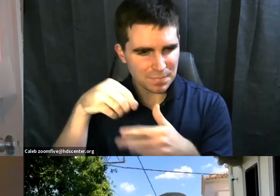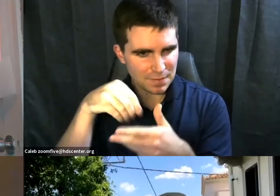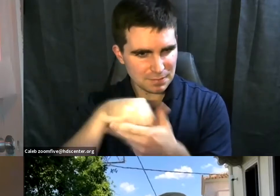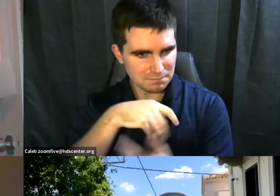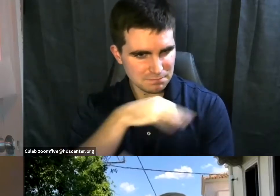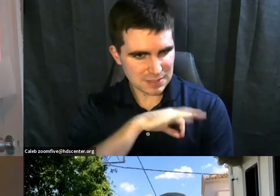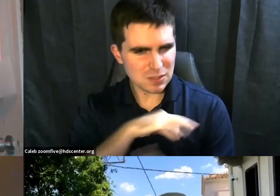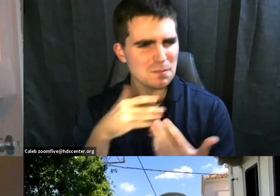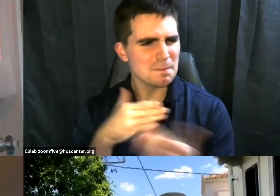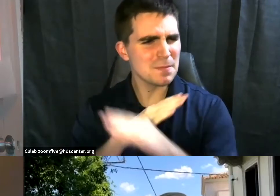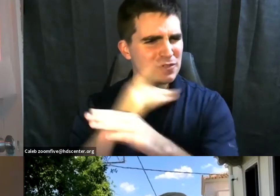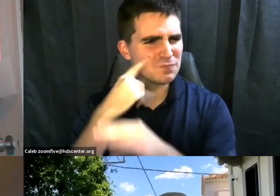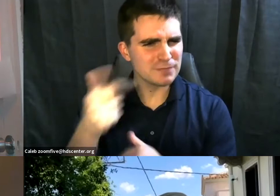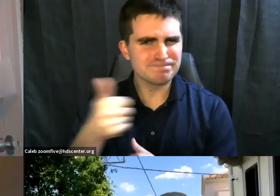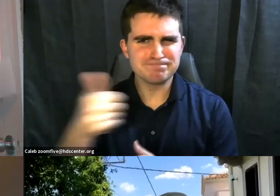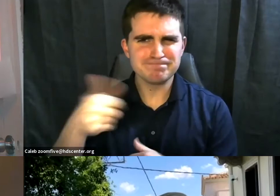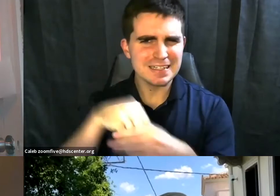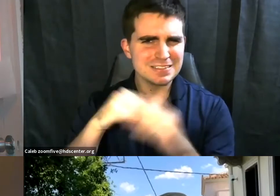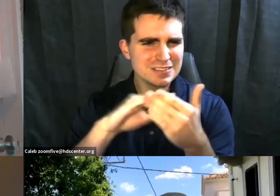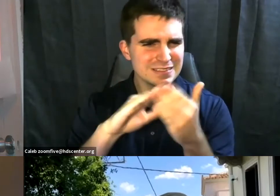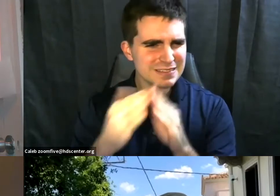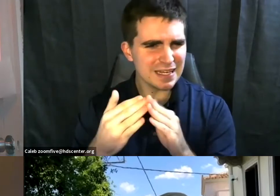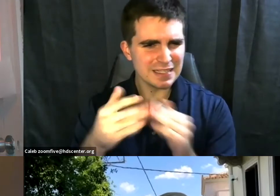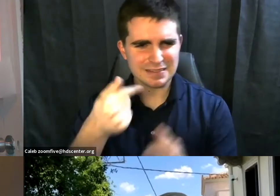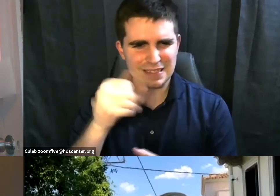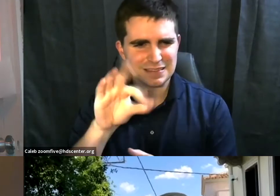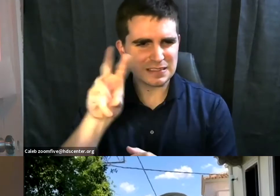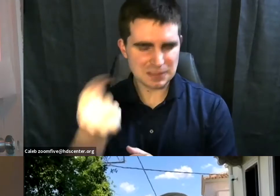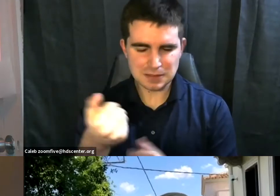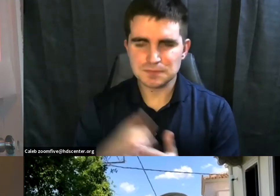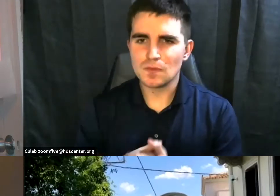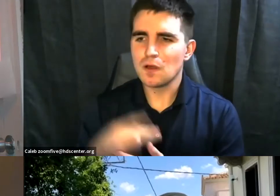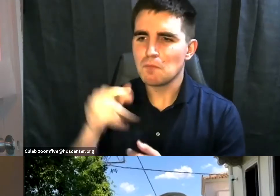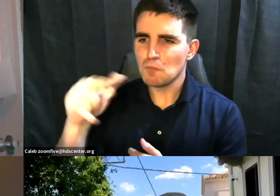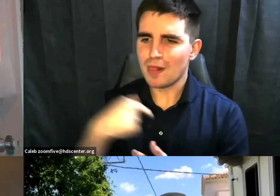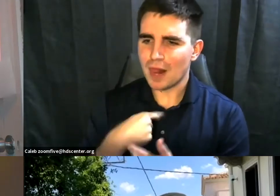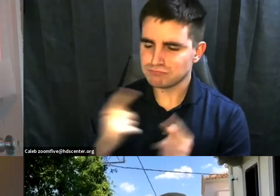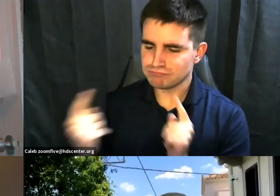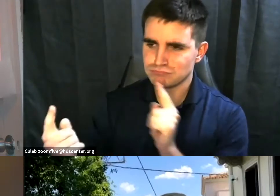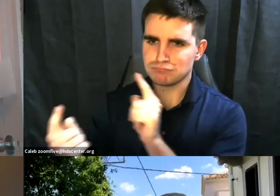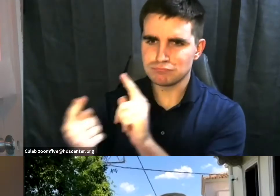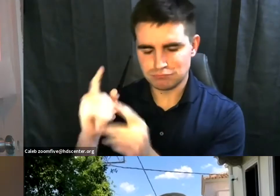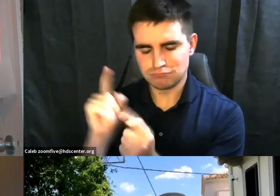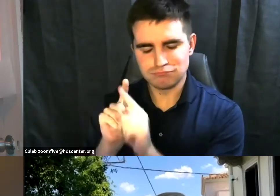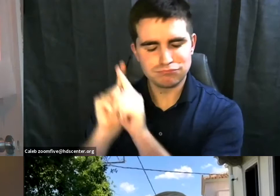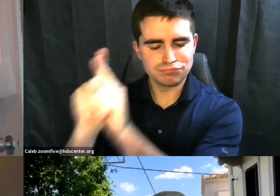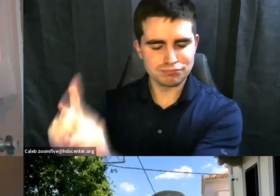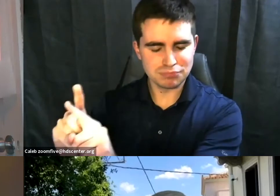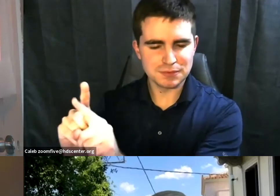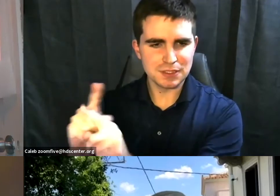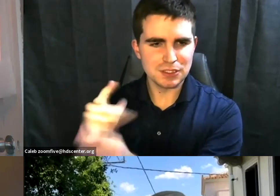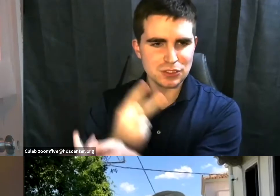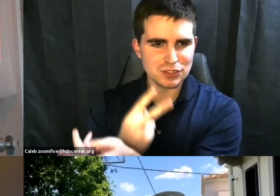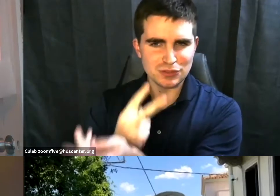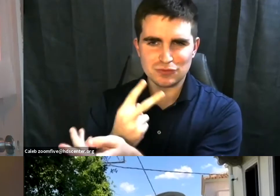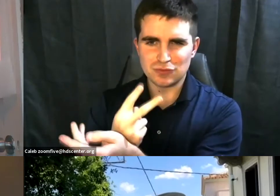1960s? Well, Paul and I came together to graduate school at the University of Pittsburgh to be trained as rehabilitation